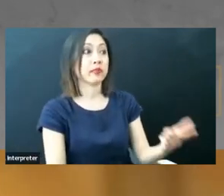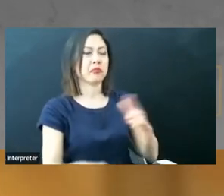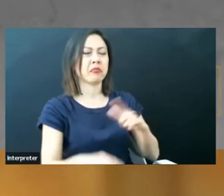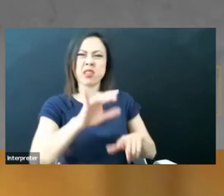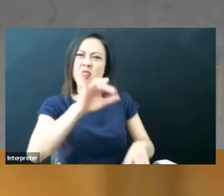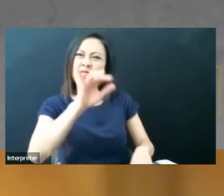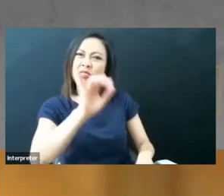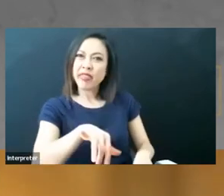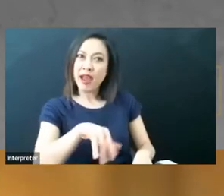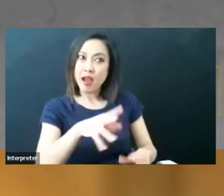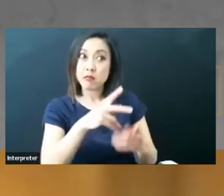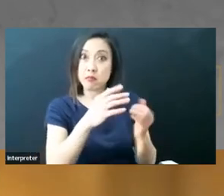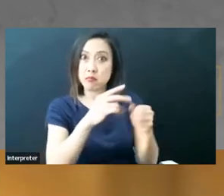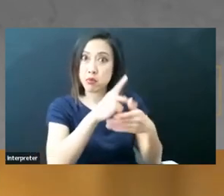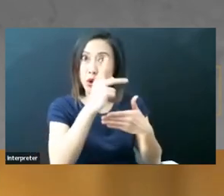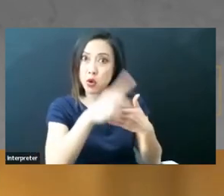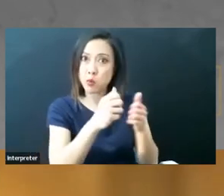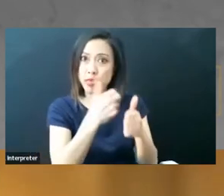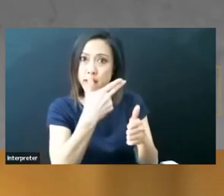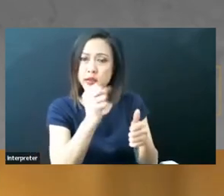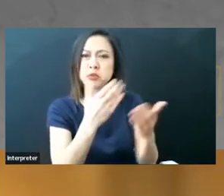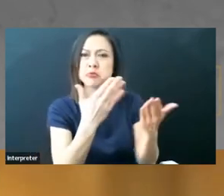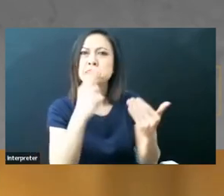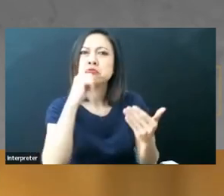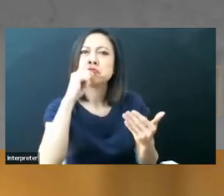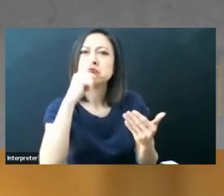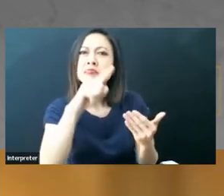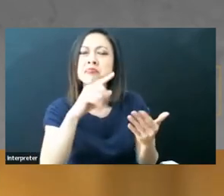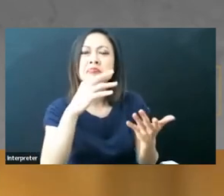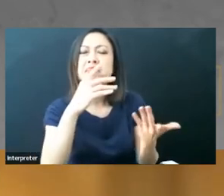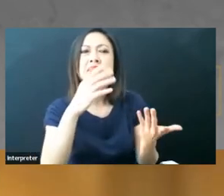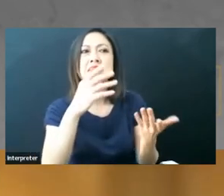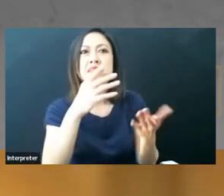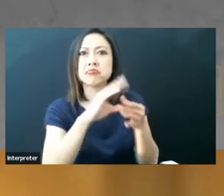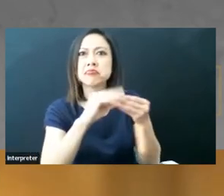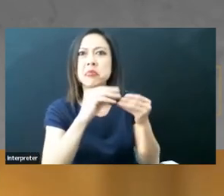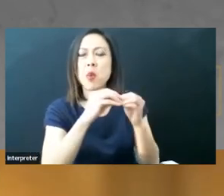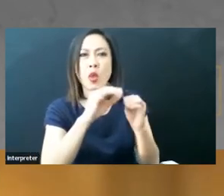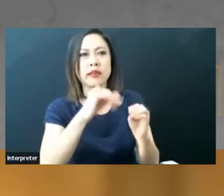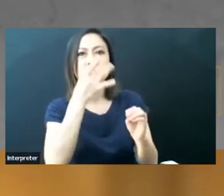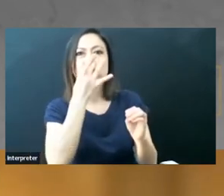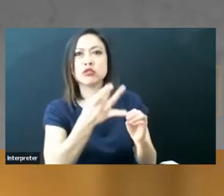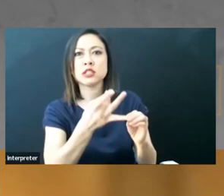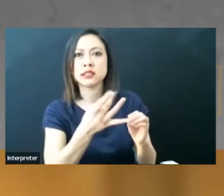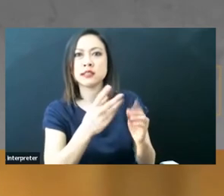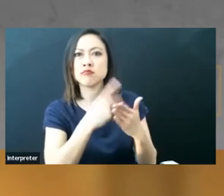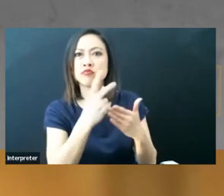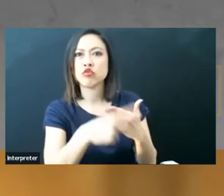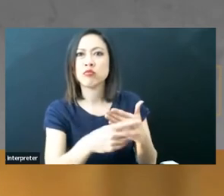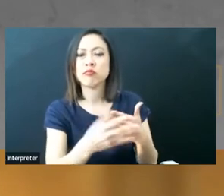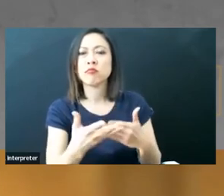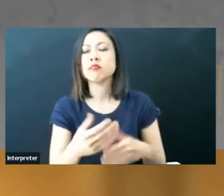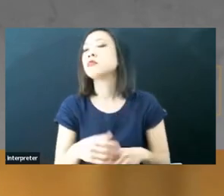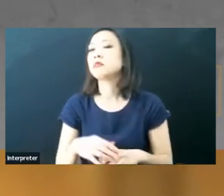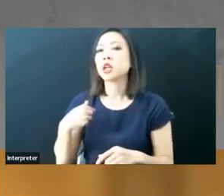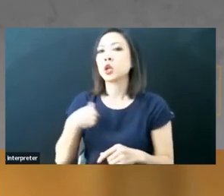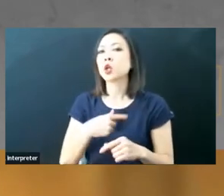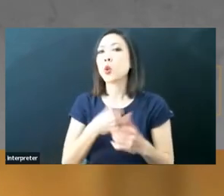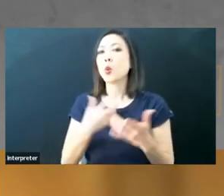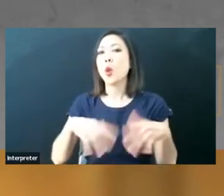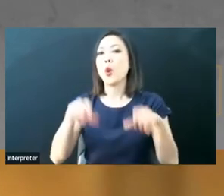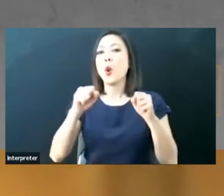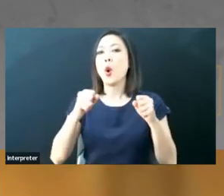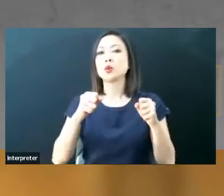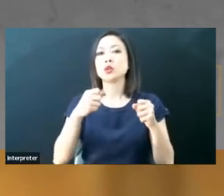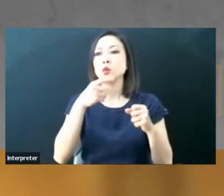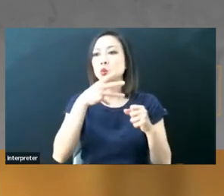interesting initiative. Yeah, so what we did is we worked to create a host of women who are effectively ambassadors